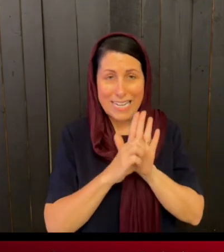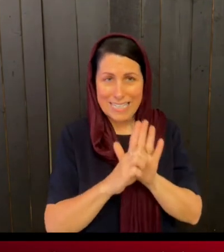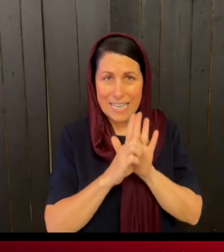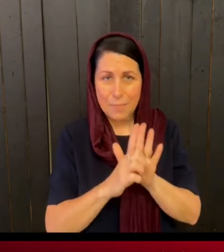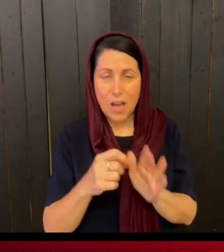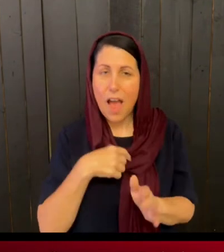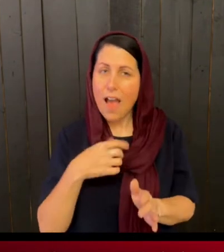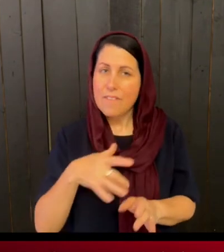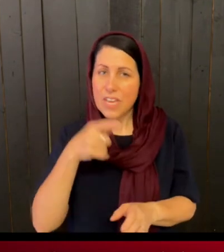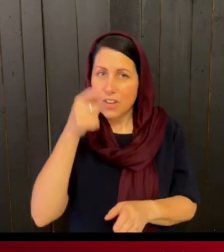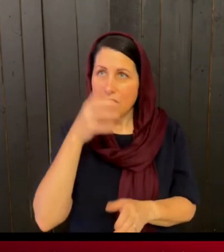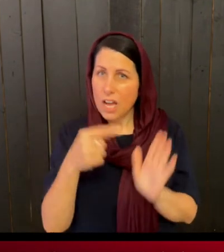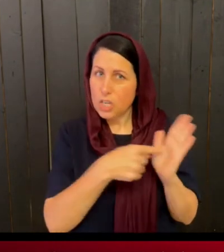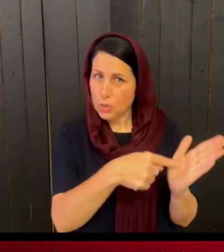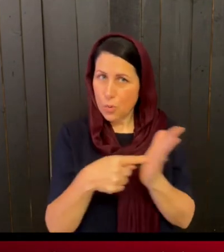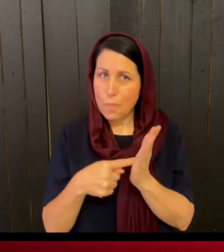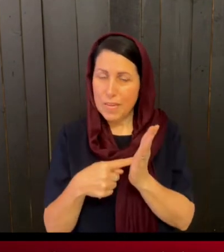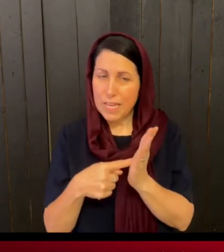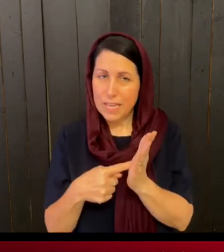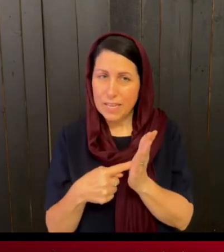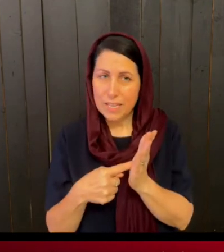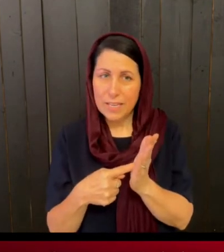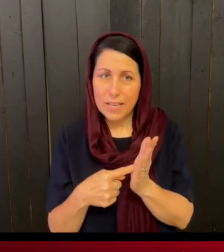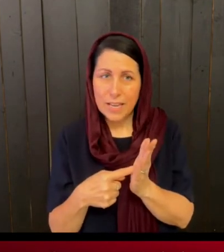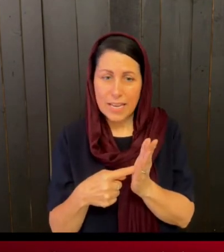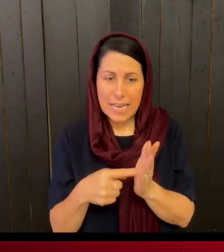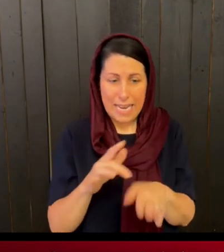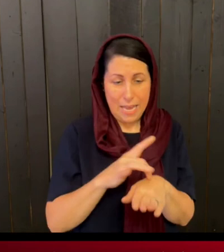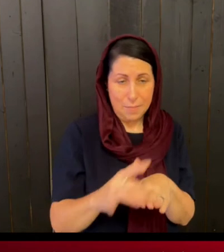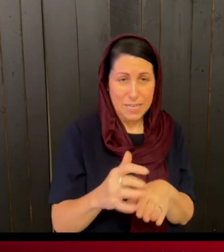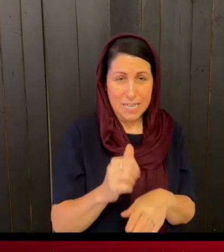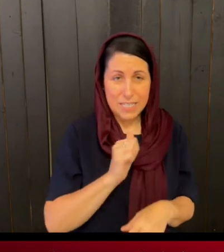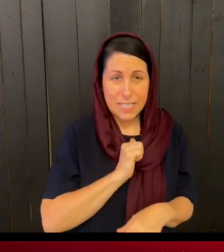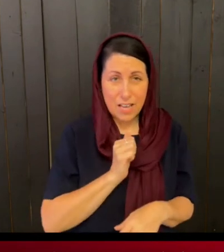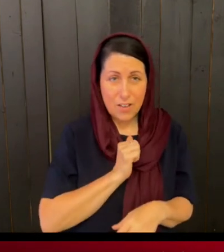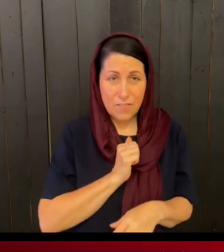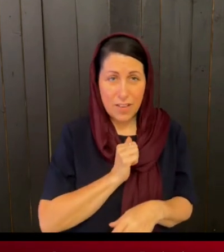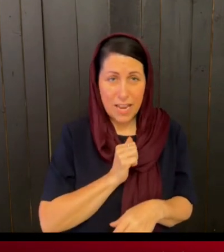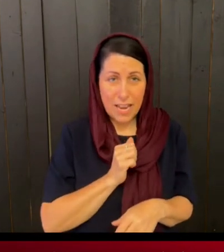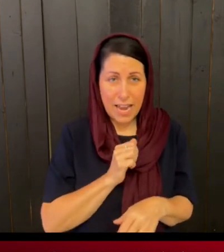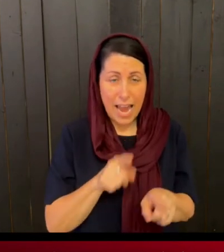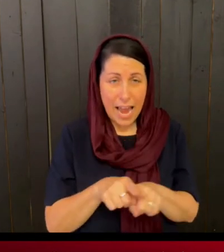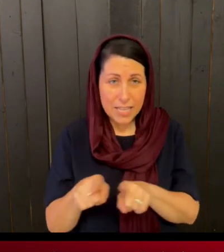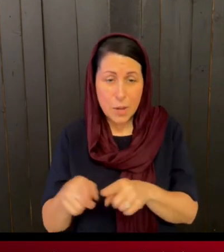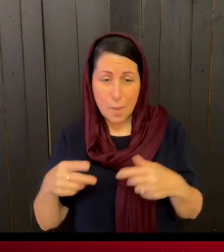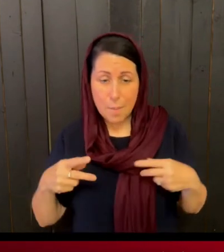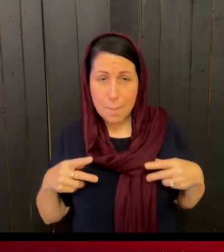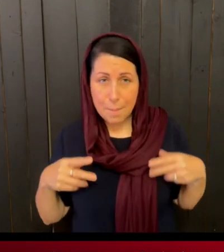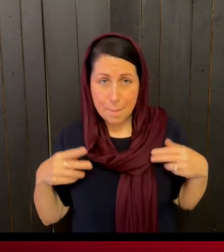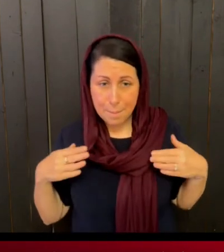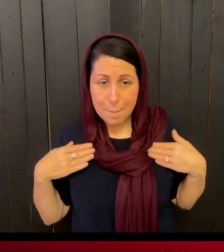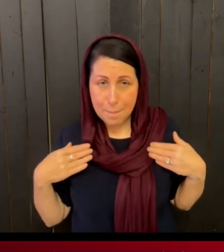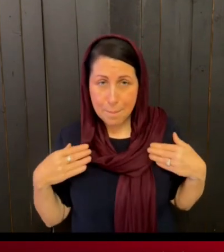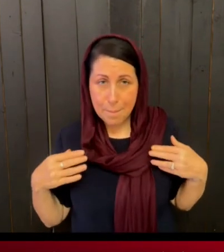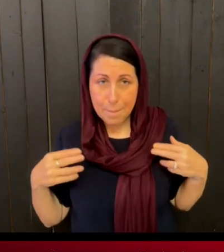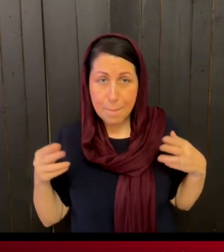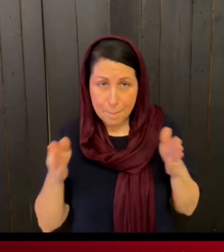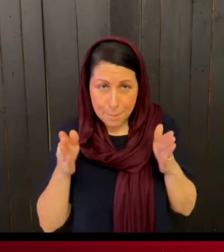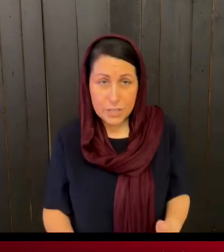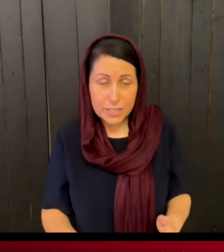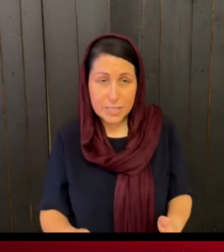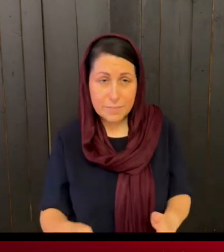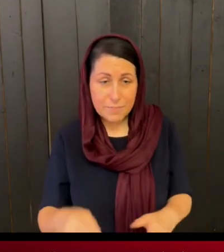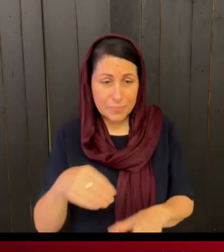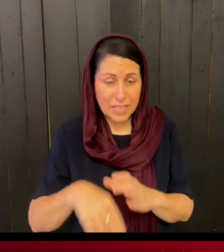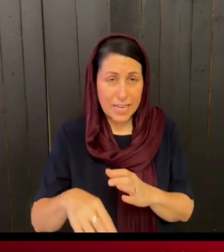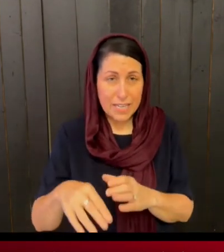God showed me, one of many examples of emptying ourselves as a person, is in the story of the prodigal son.